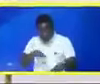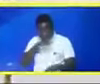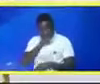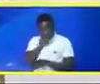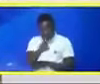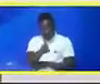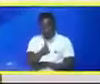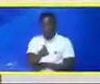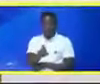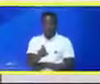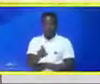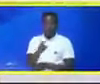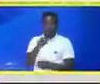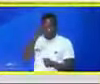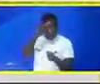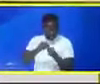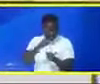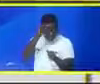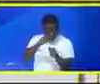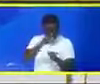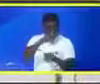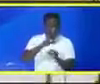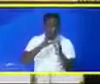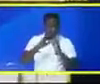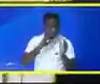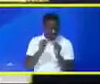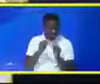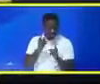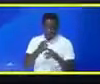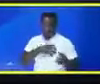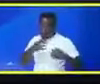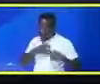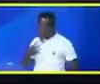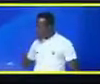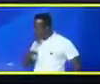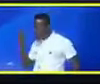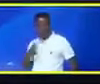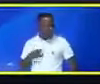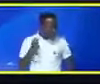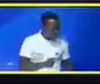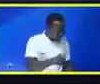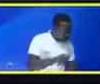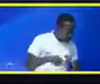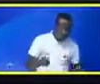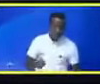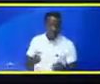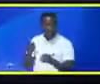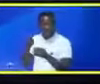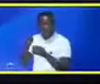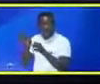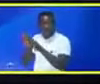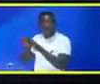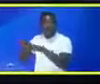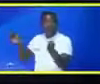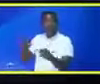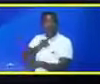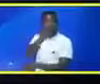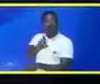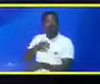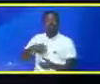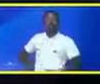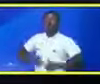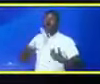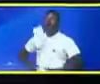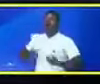You still recall the experience. You will argue around and shout, and yet the door does not respond. You will be angry and say,